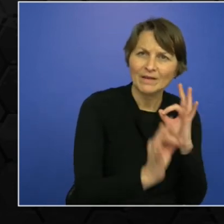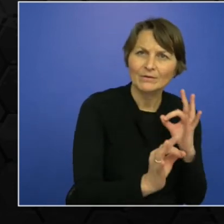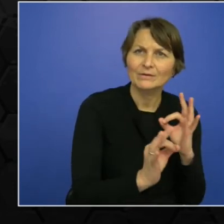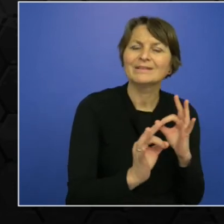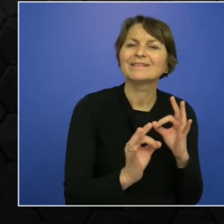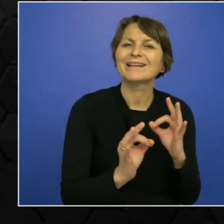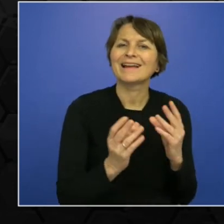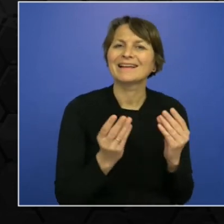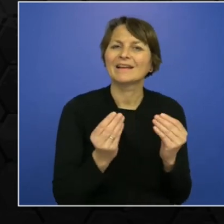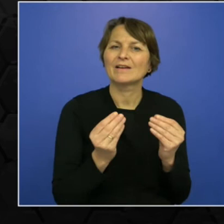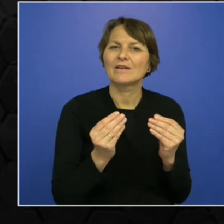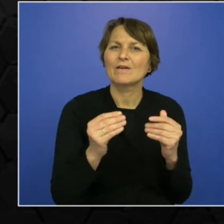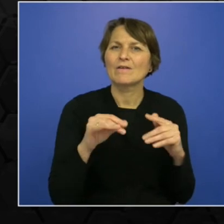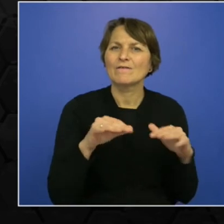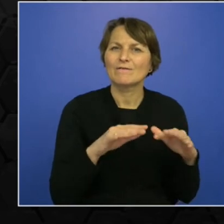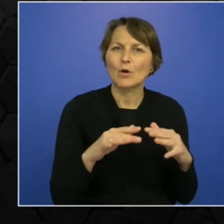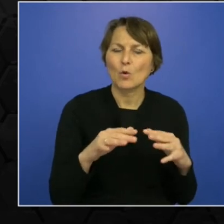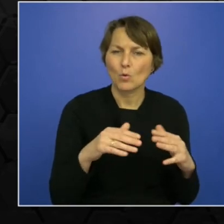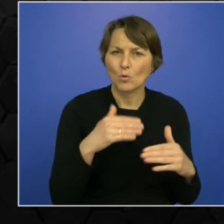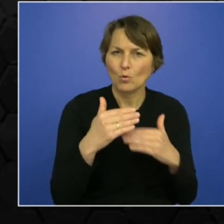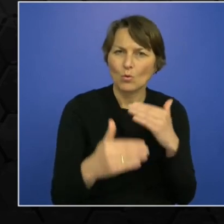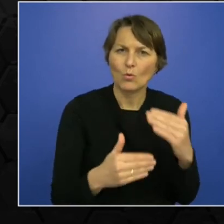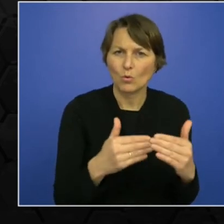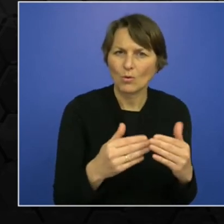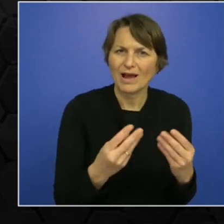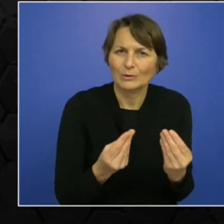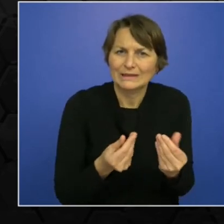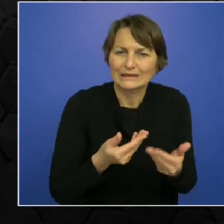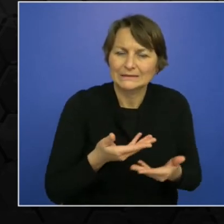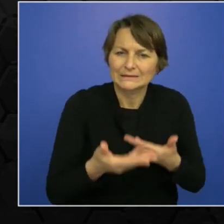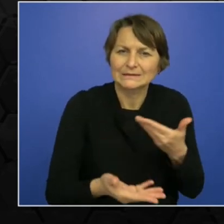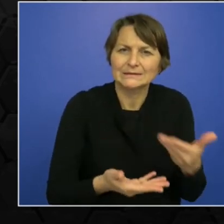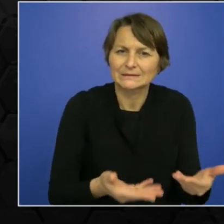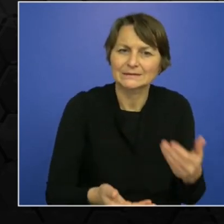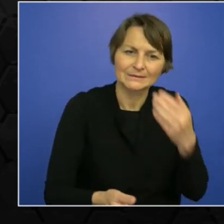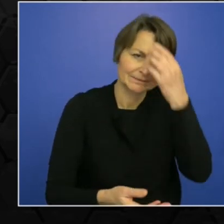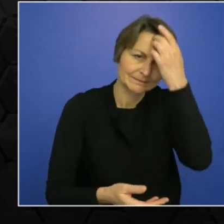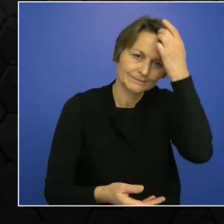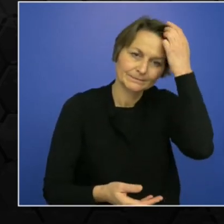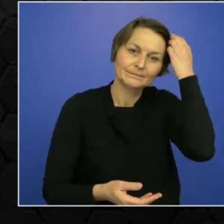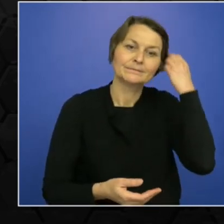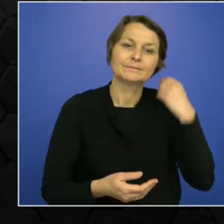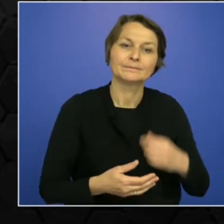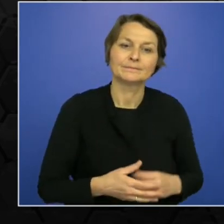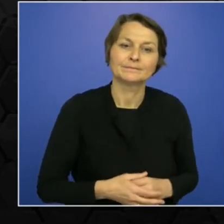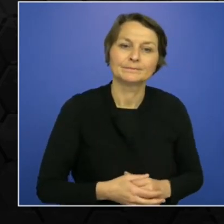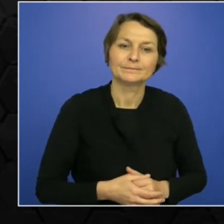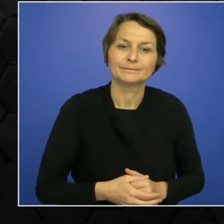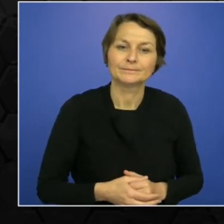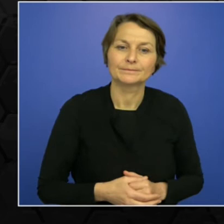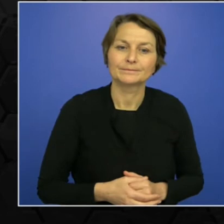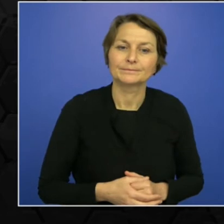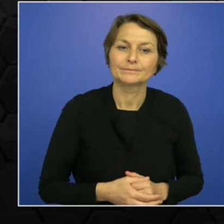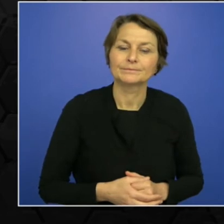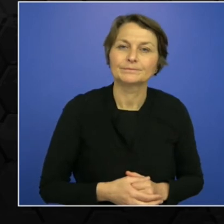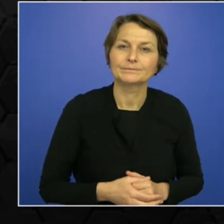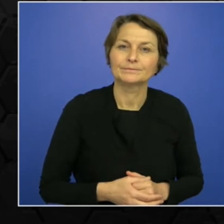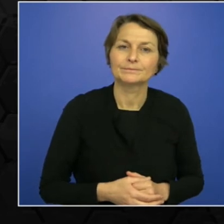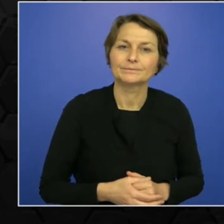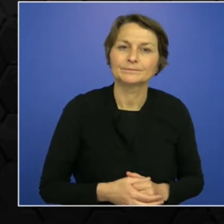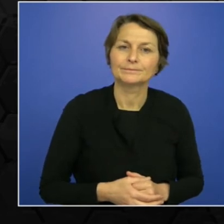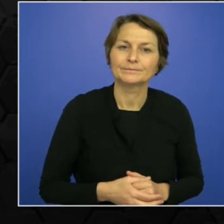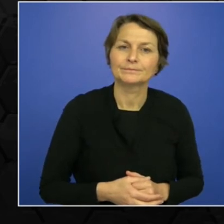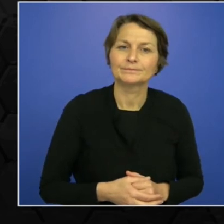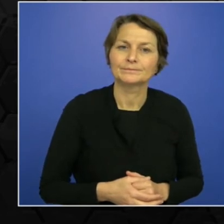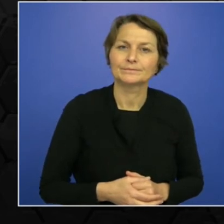accuracies in as far as our validation set was concerned. And we thought that could be as a result of not having